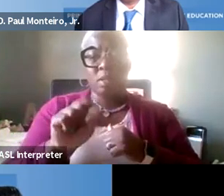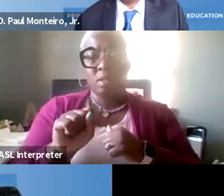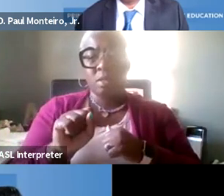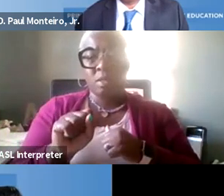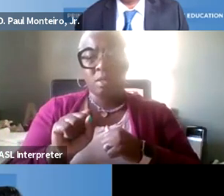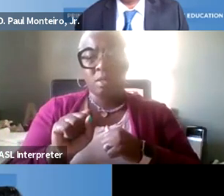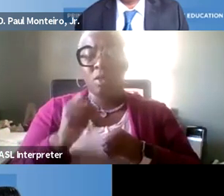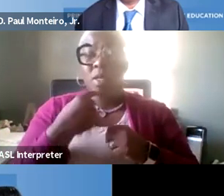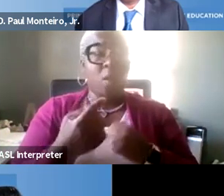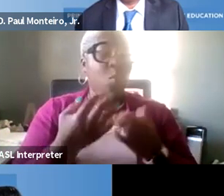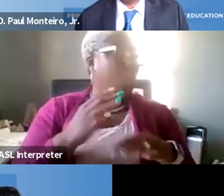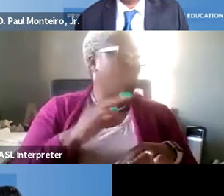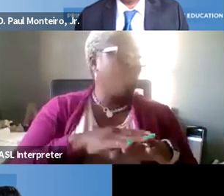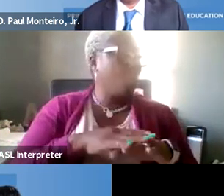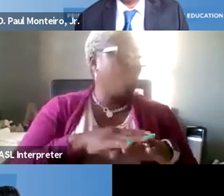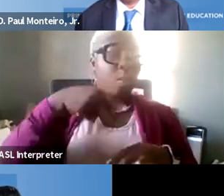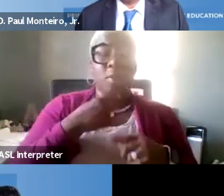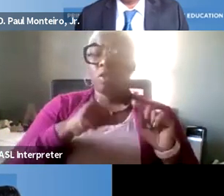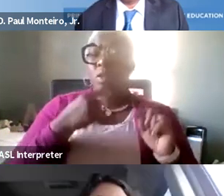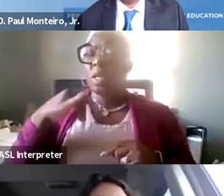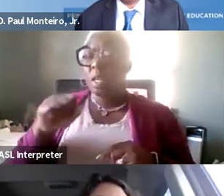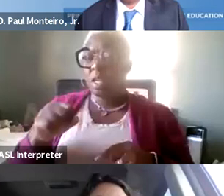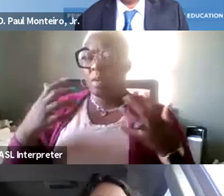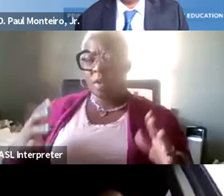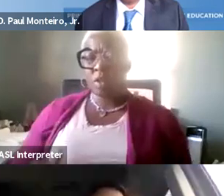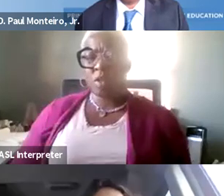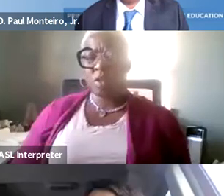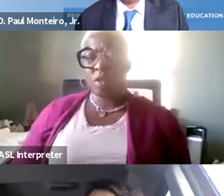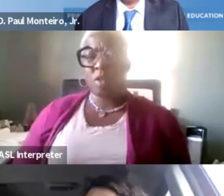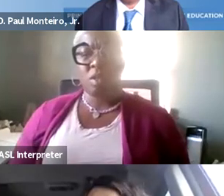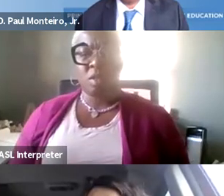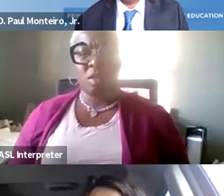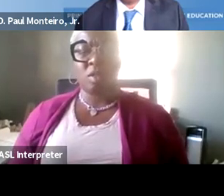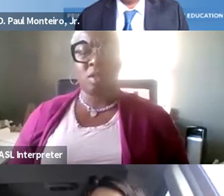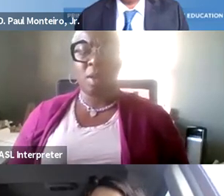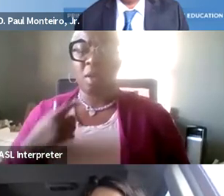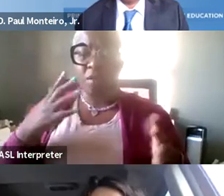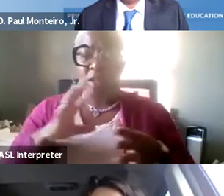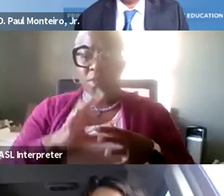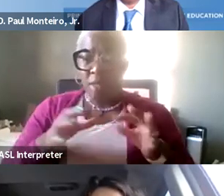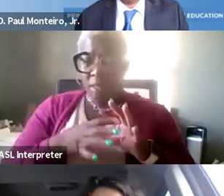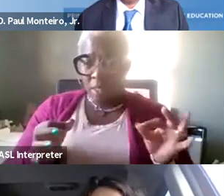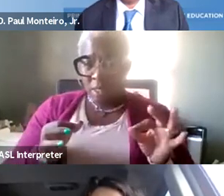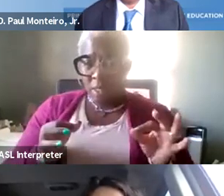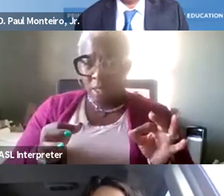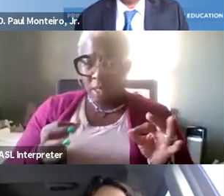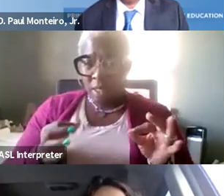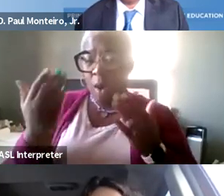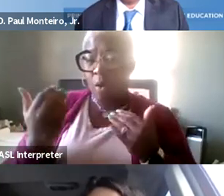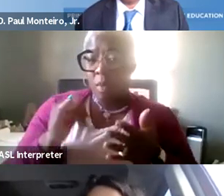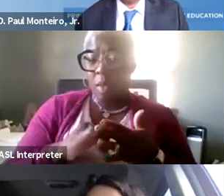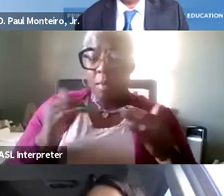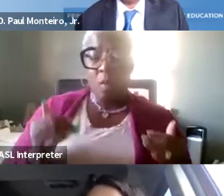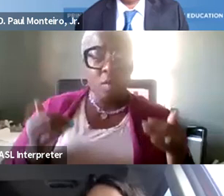You could have just said, we're still waiting on permits, but instead you said, told the public construction has started. So I'm gonna finish my sentence. And I just hope that